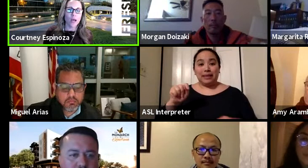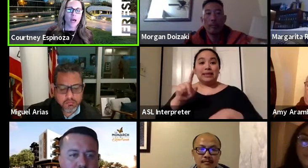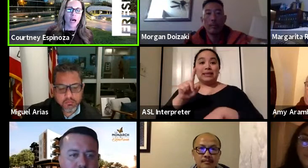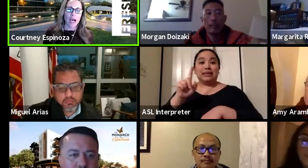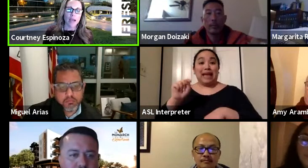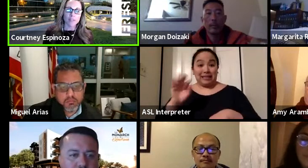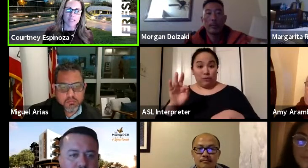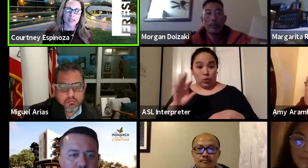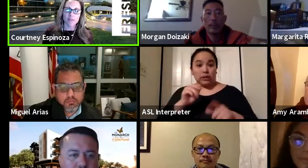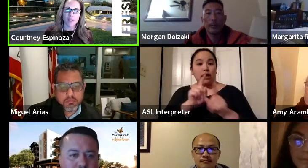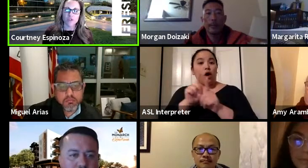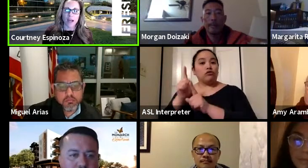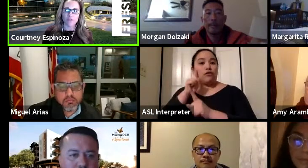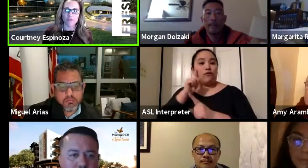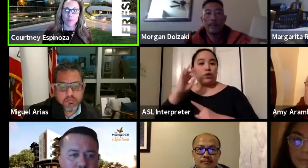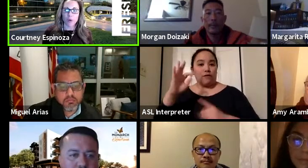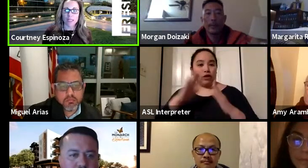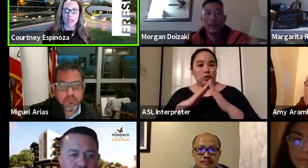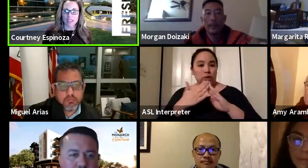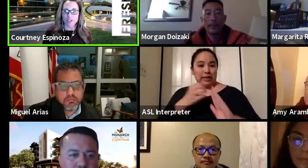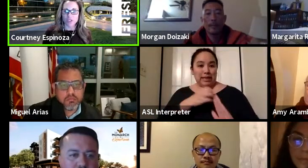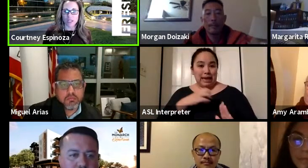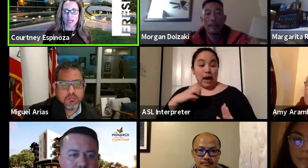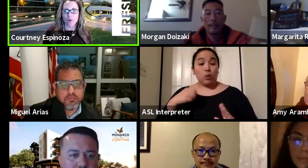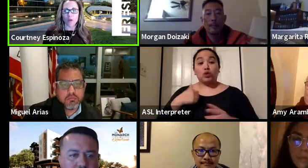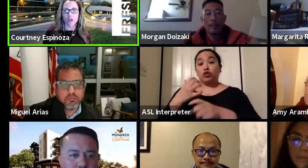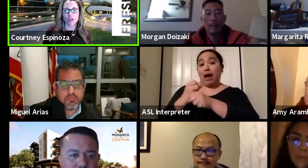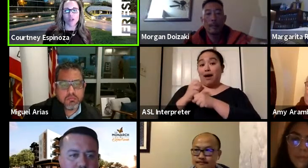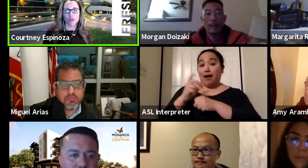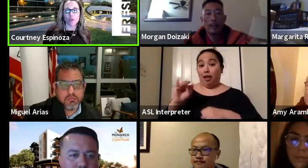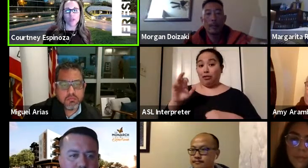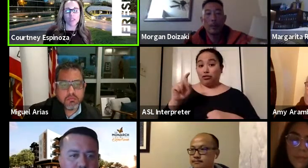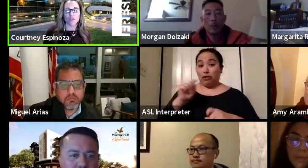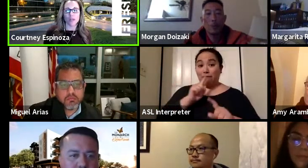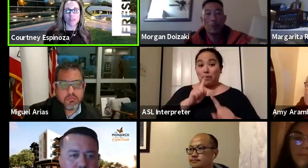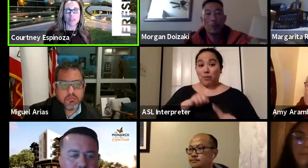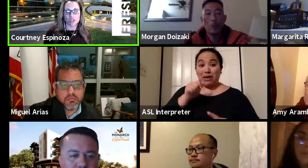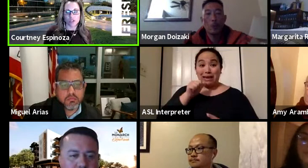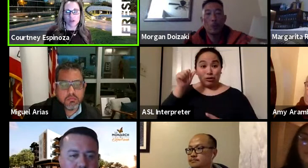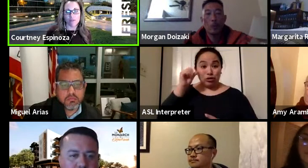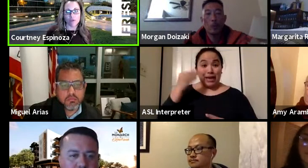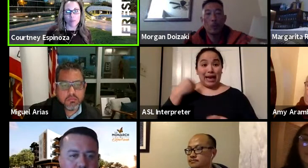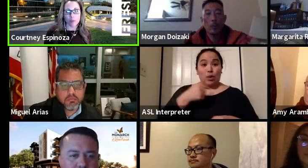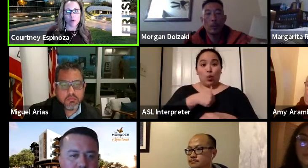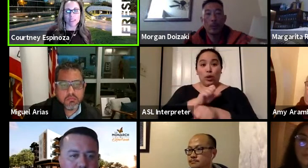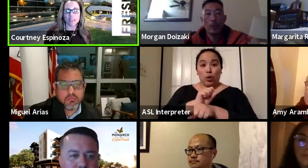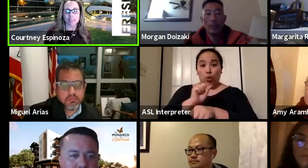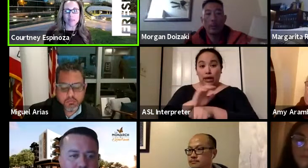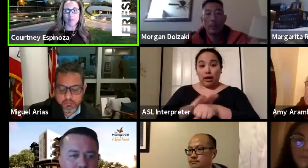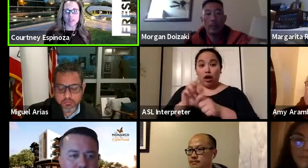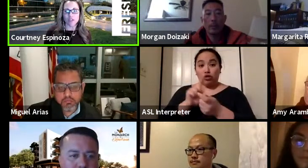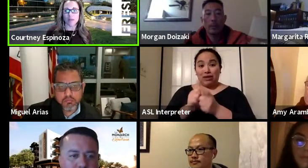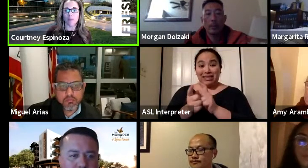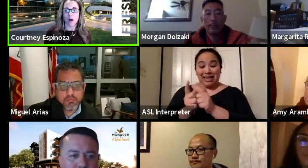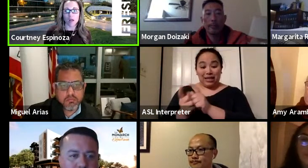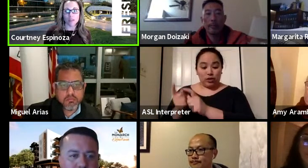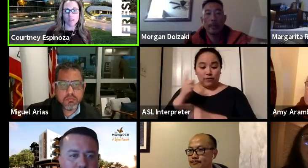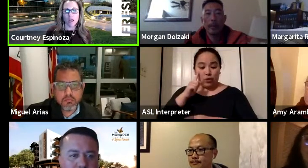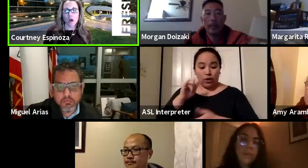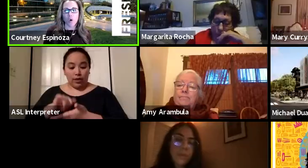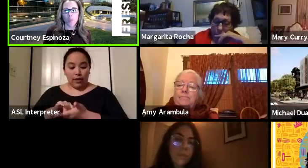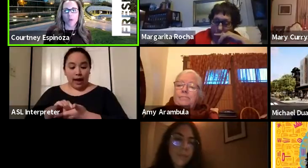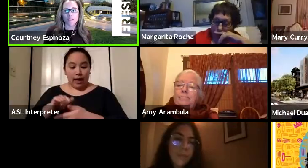Council. I received the draft report yesterday, and we are currently working on translation of the report into Spanish and